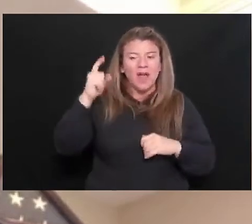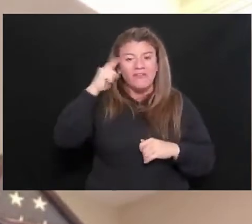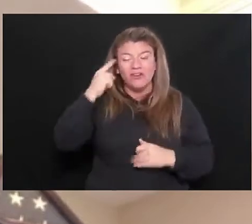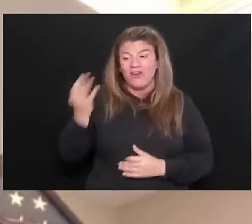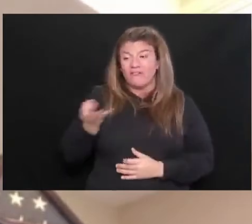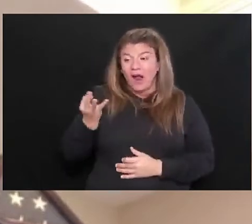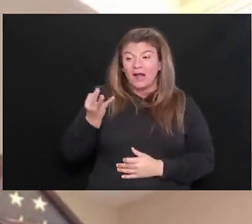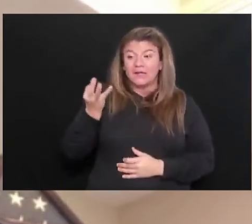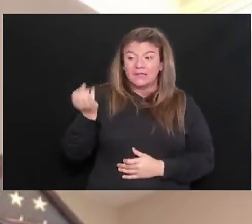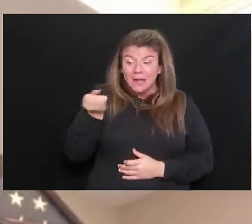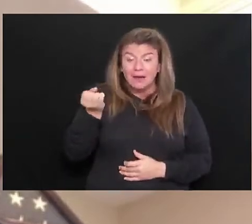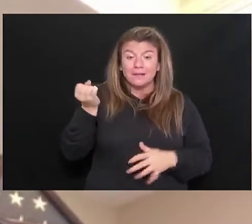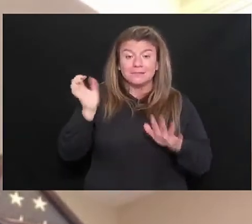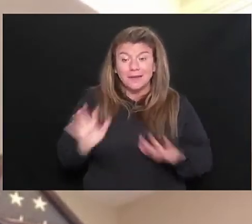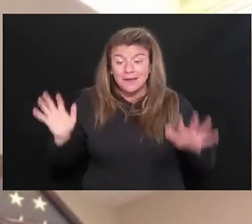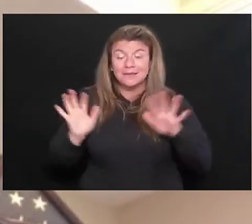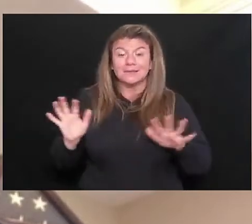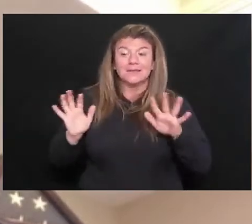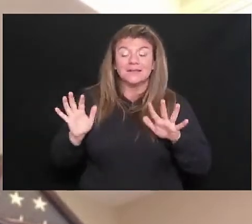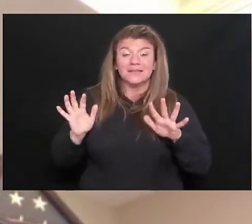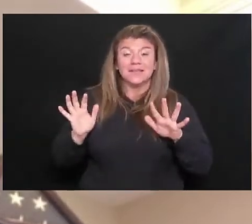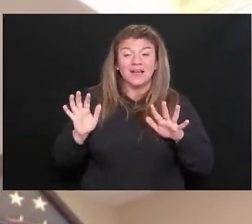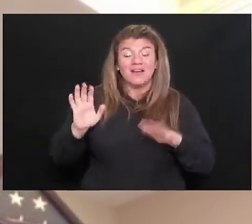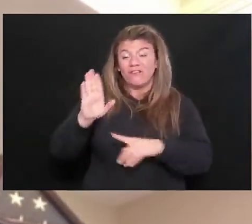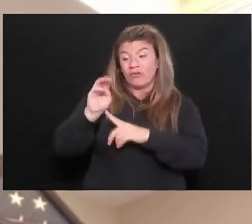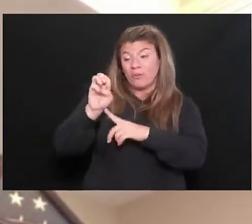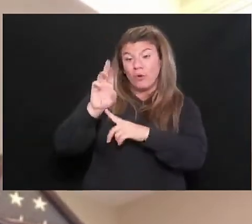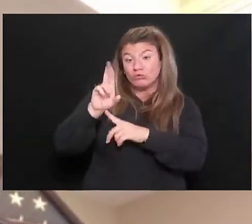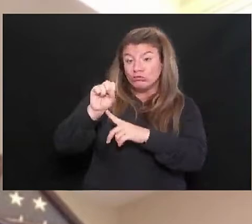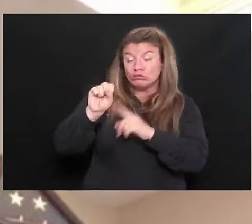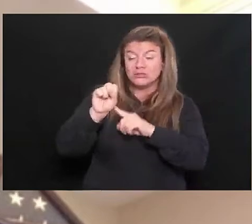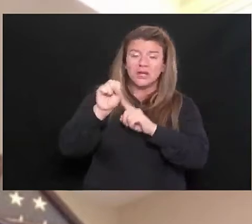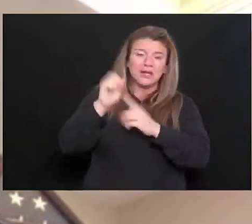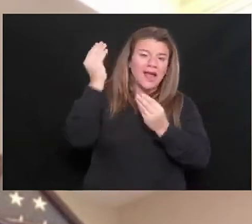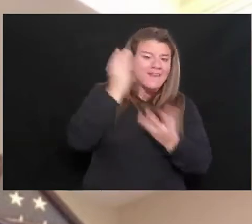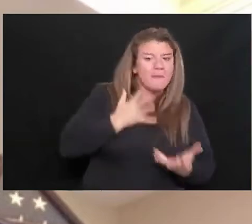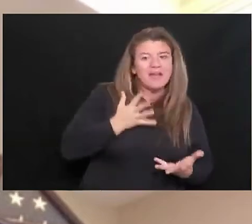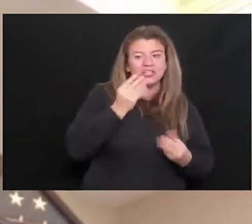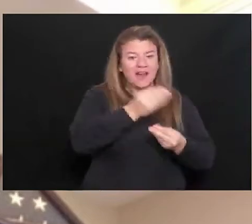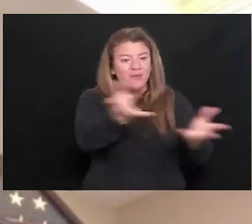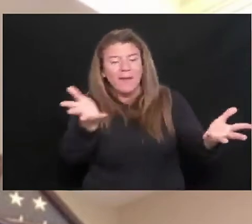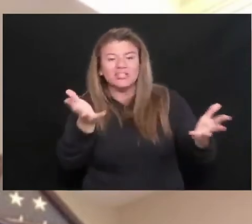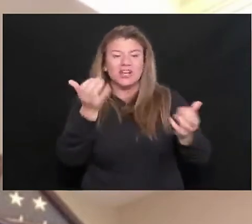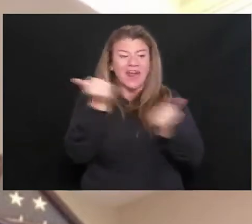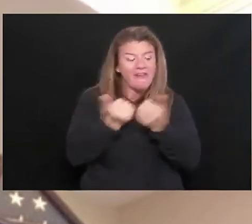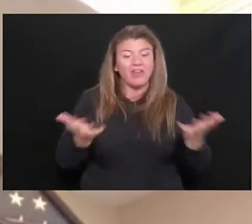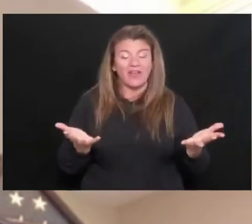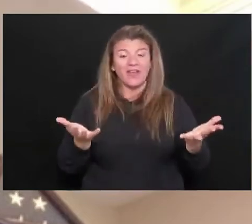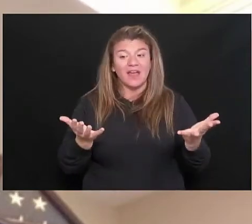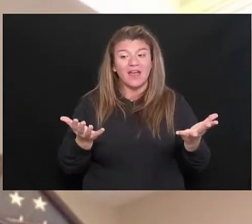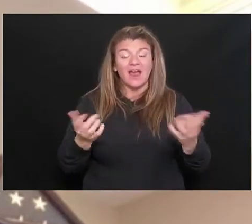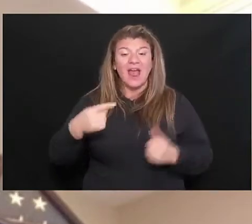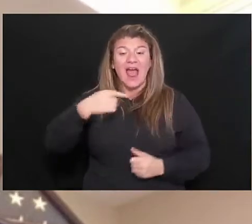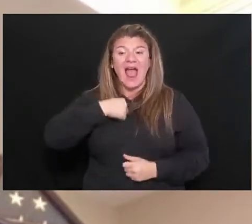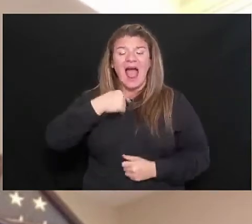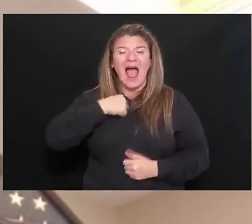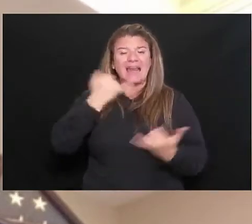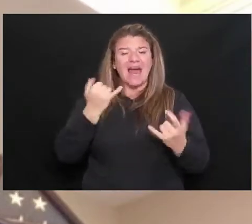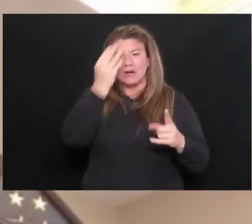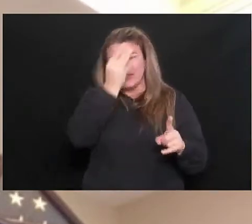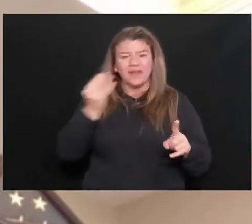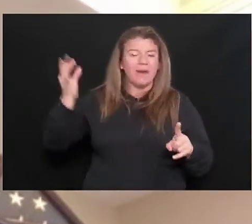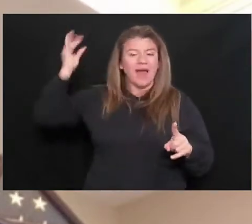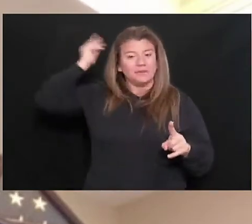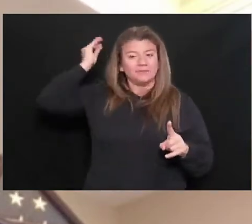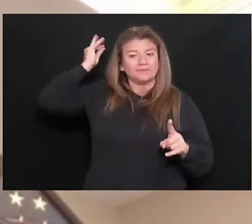Friday, Saturday, Sunday on booster doses and updates and all of those things, I reflect back